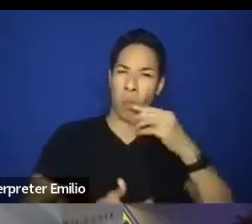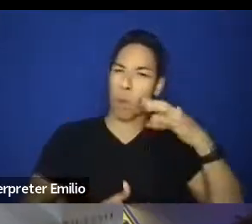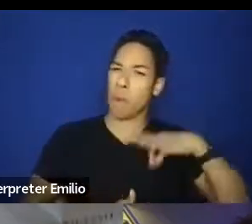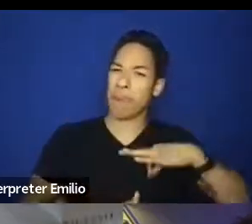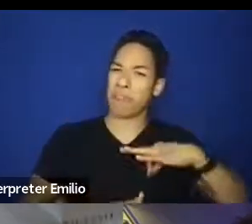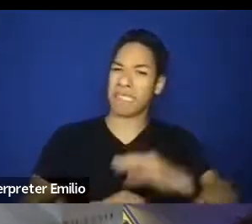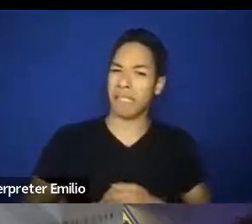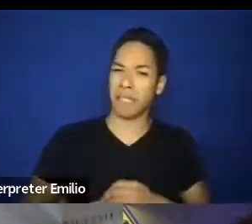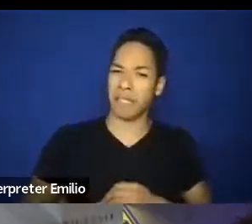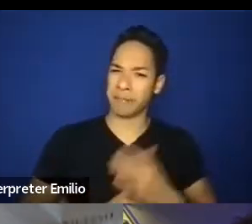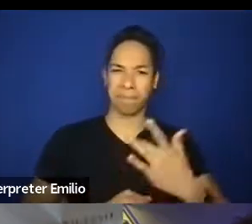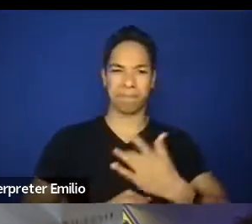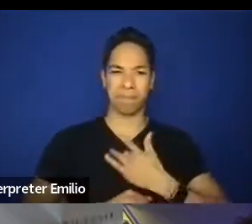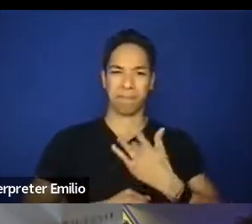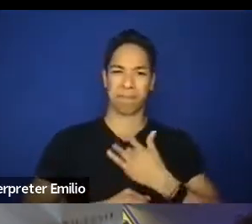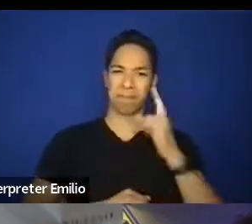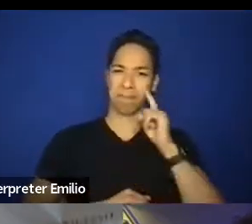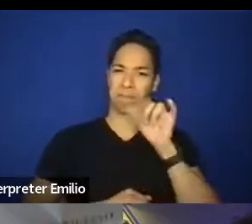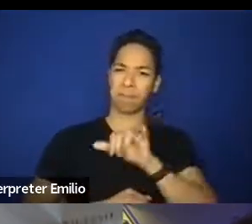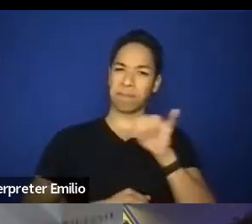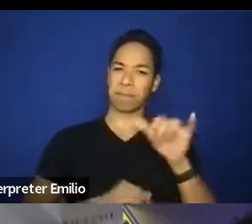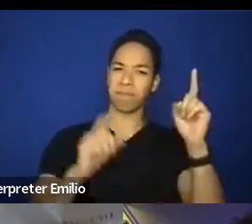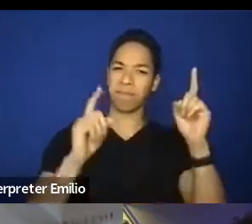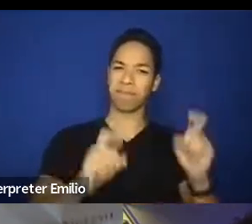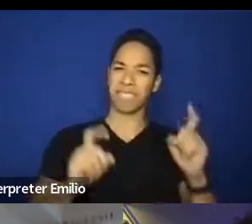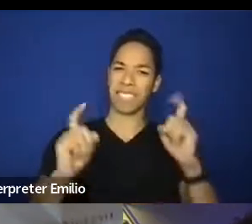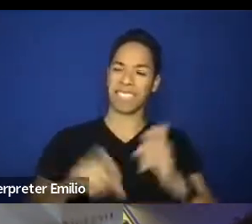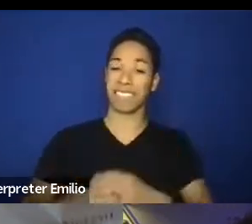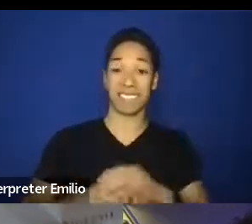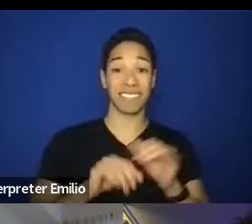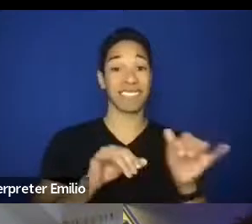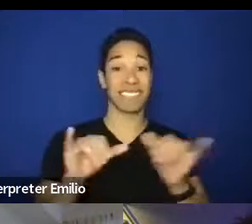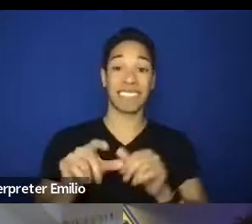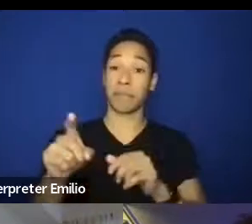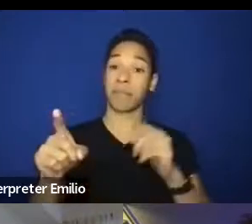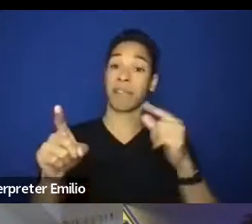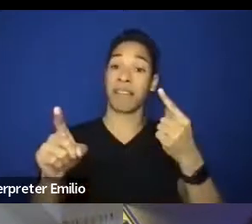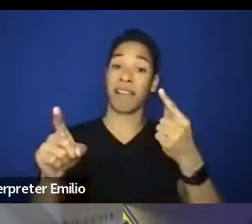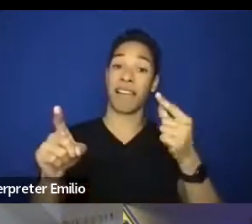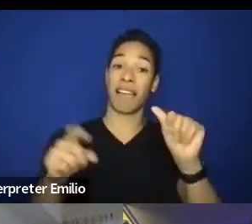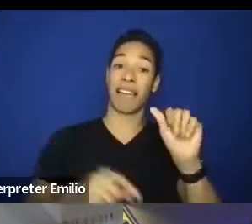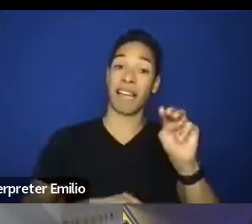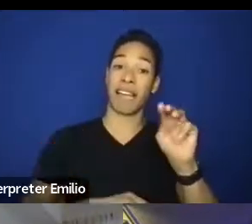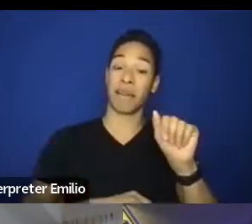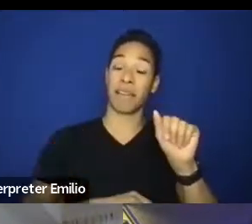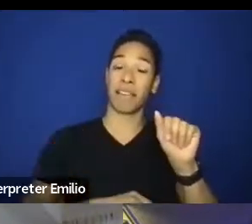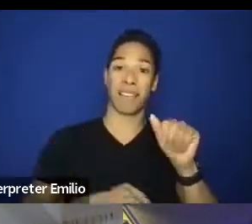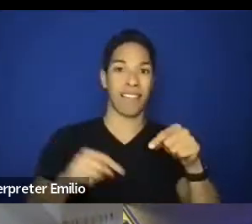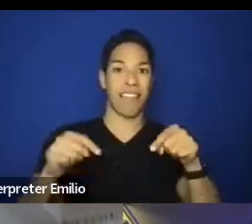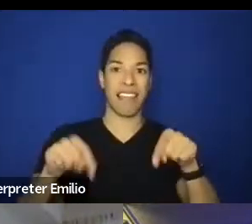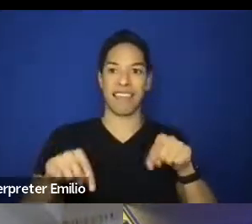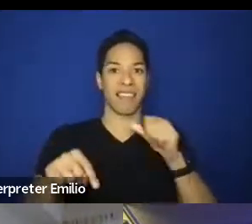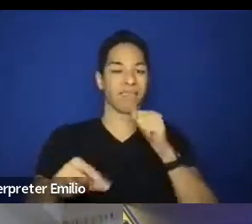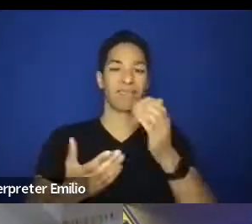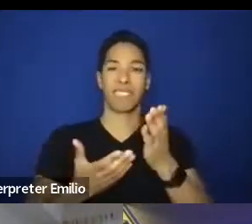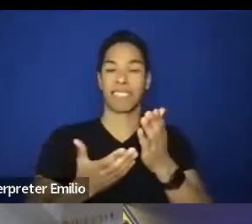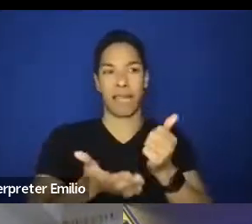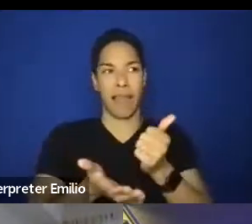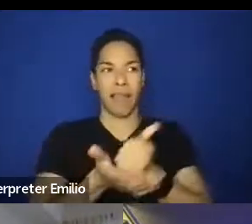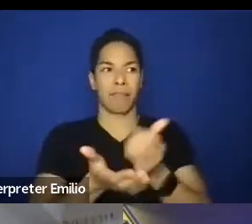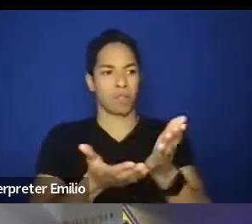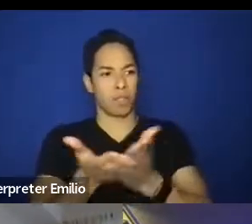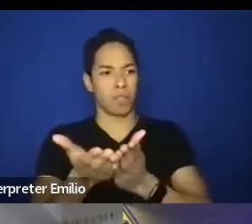like a test, right? And like you said, Gama, it doesn't serve anyone in the process, it doesn't seem like.